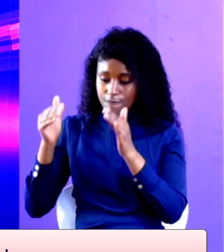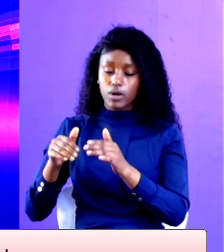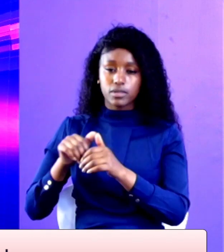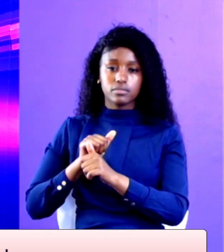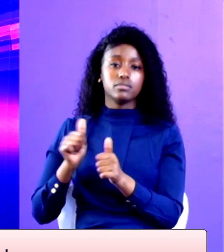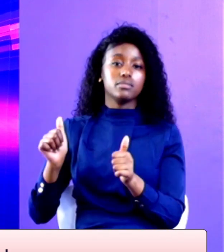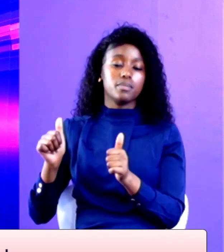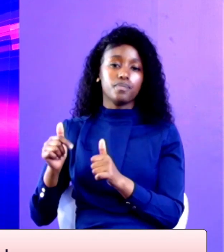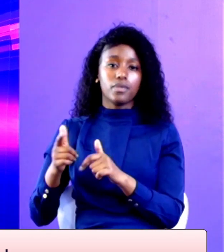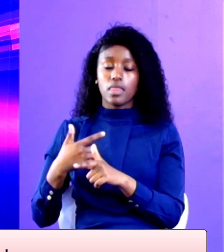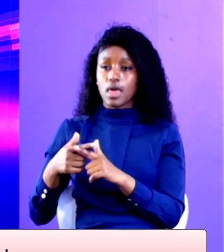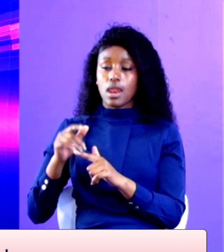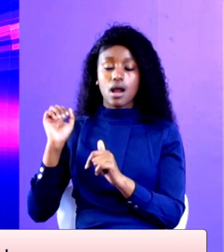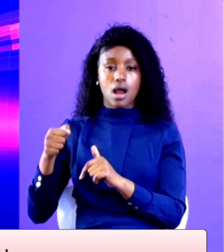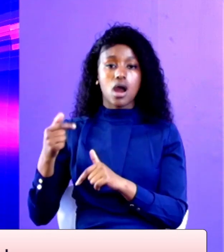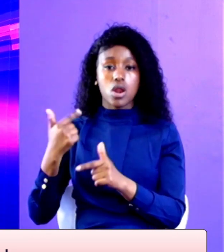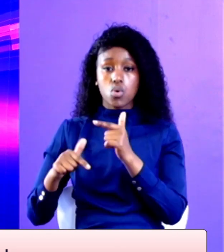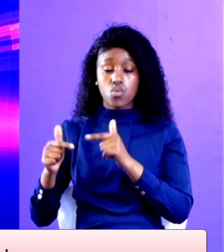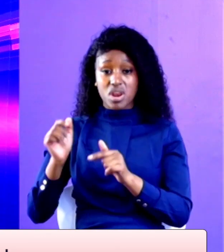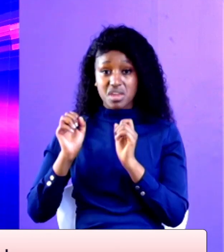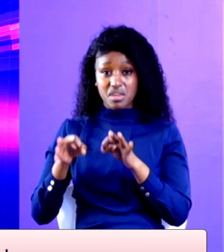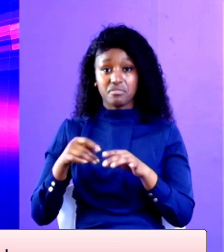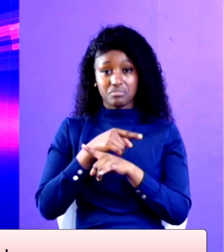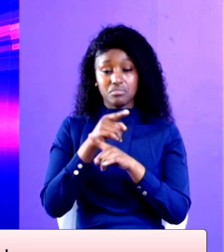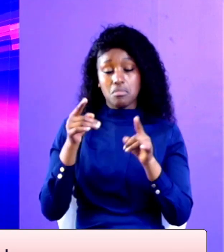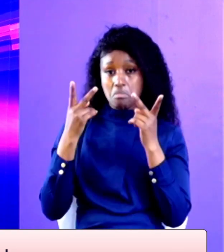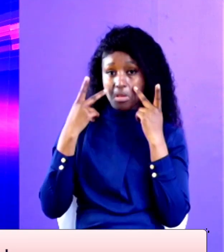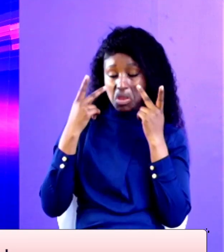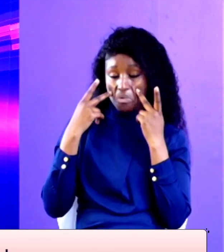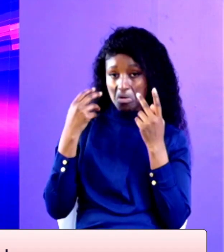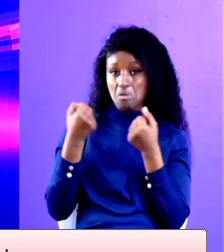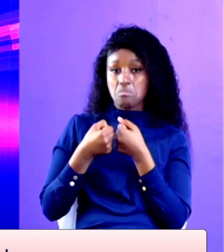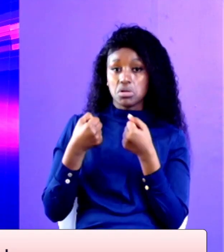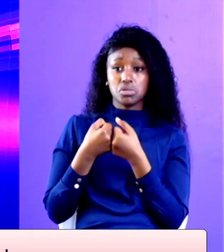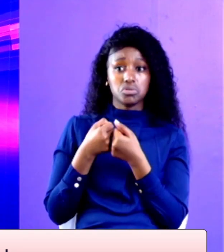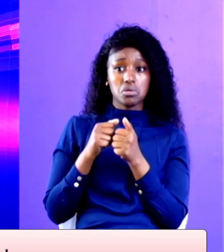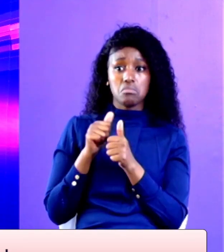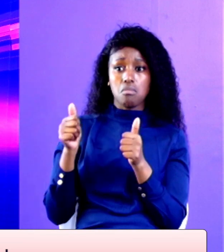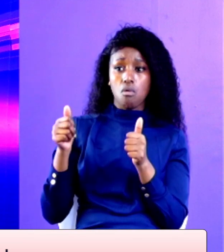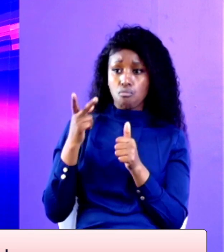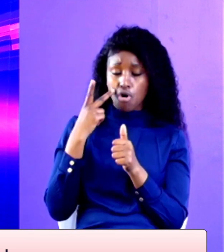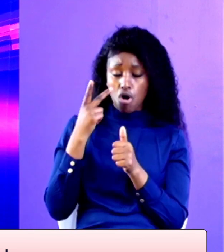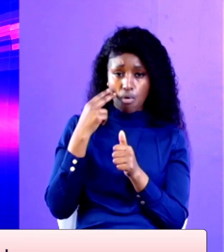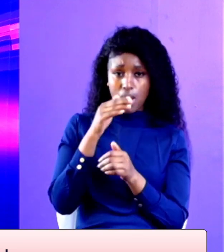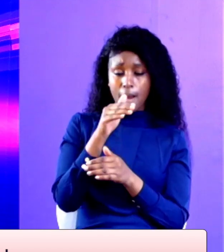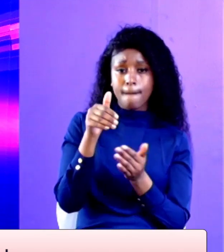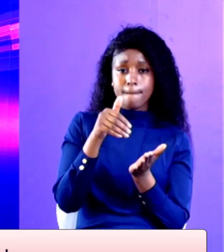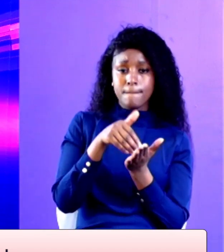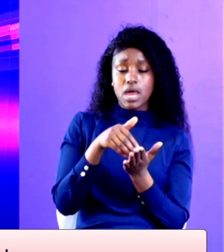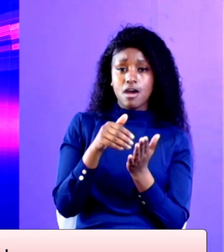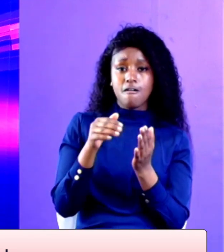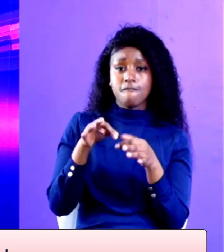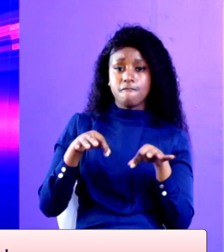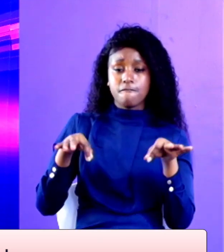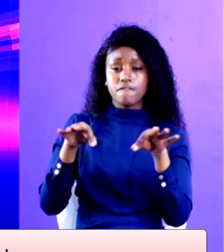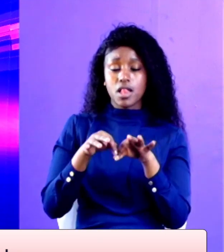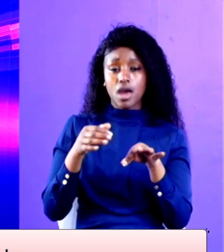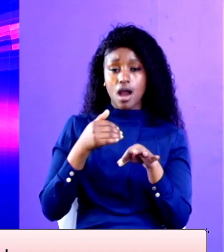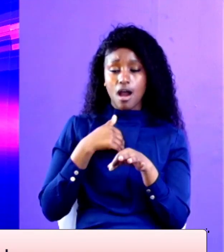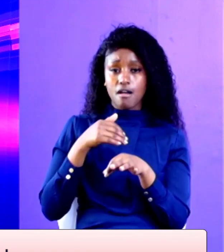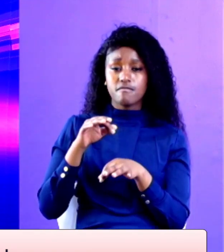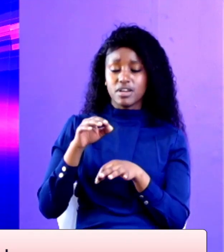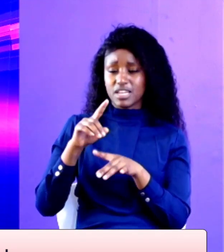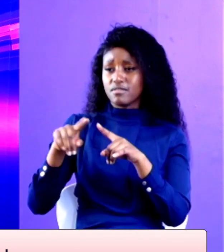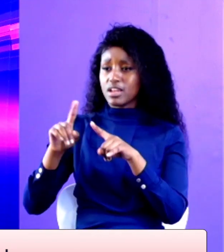game keenly, you could see the midfield of Kobe Maino, Manuel Ugarte and Bruno Fernandes.